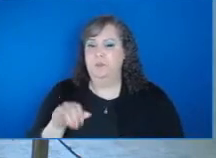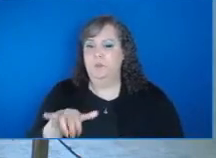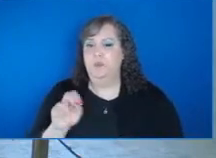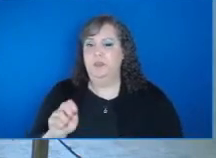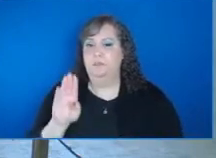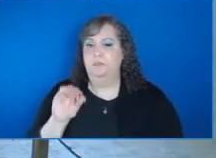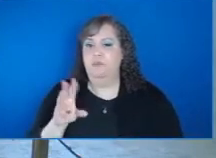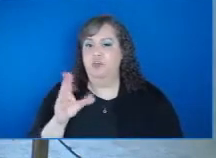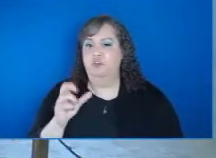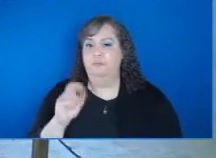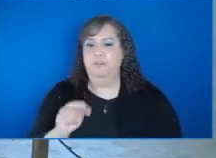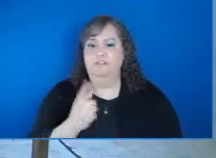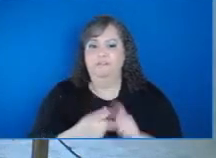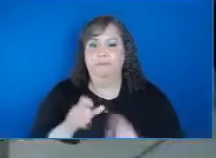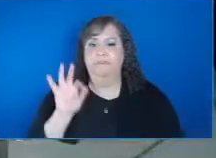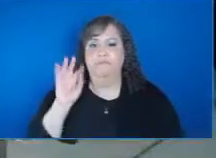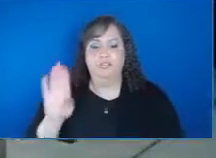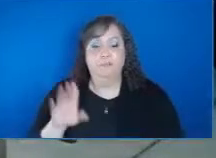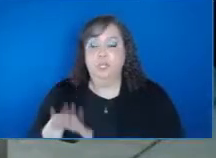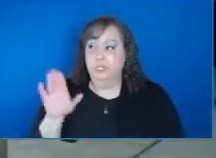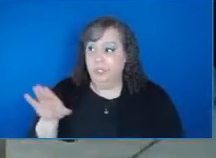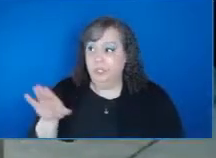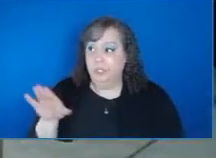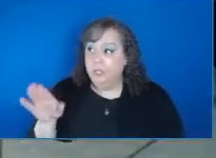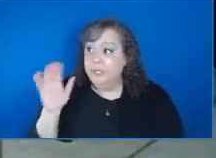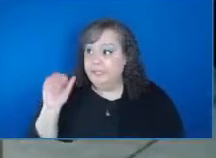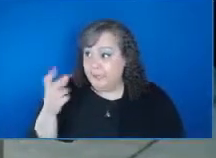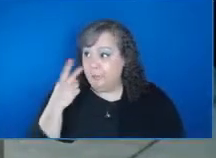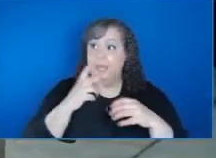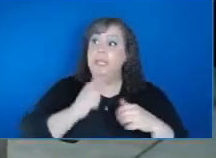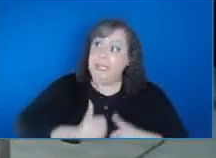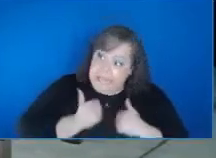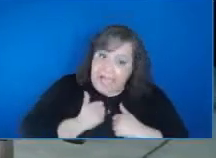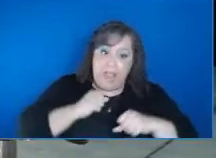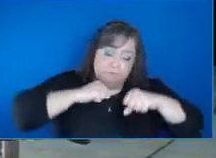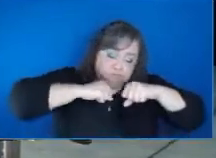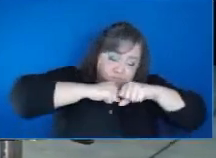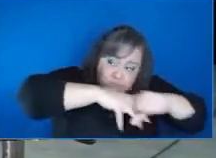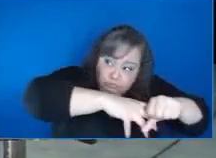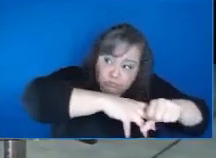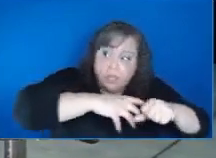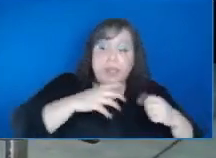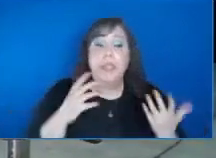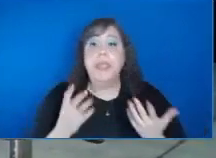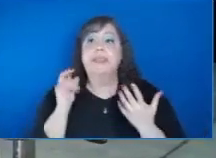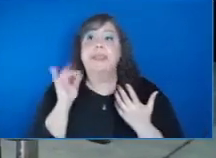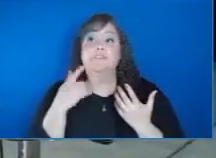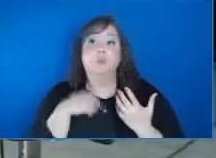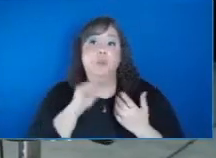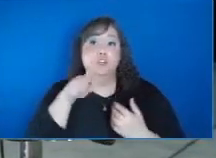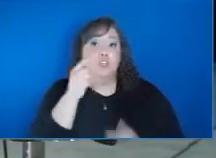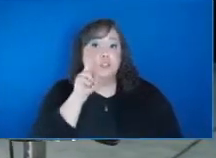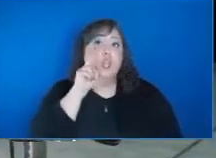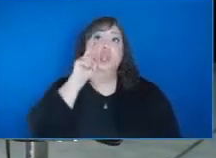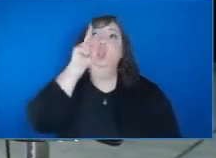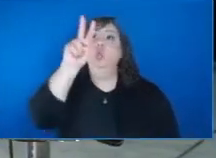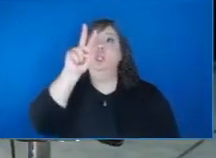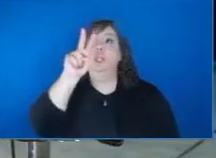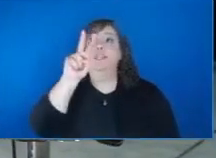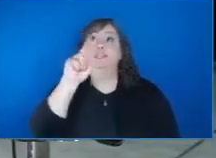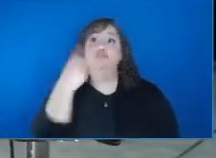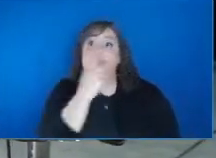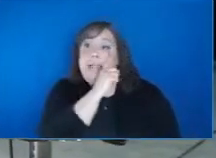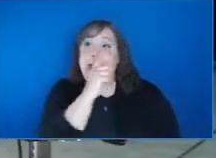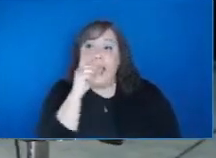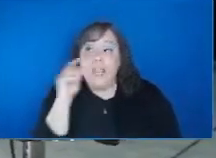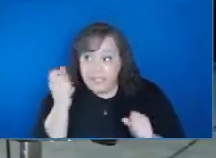get to see it crash live? And would we be able to see it with the naked eye by looking up? So the images are going to